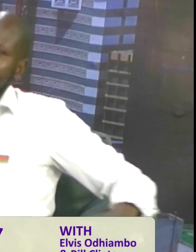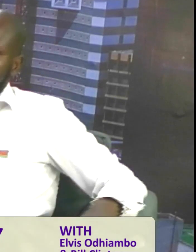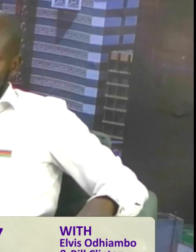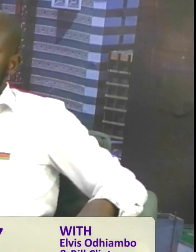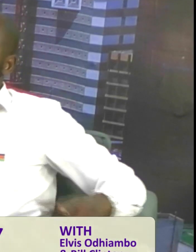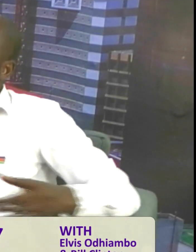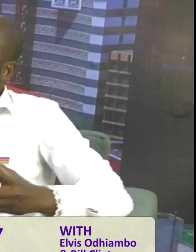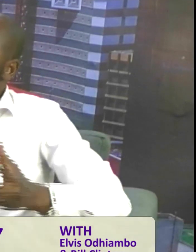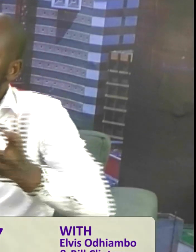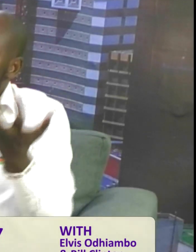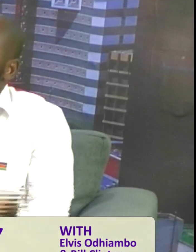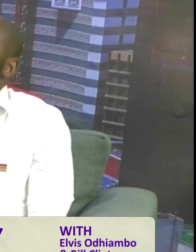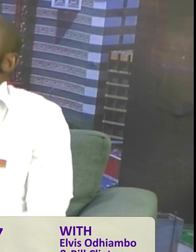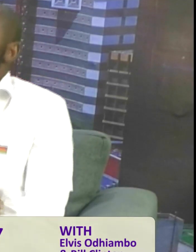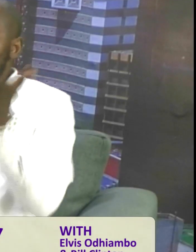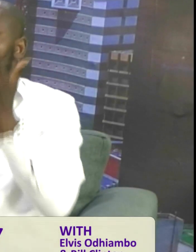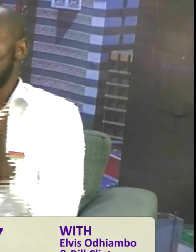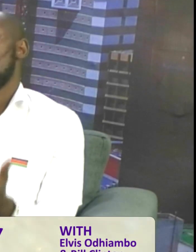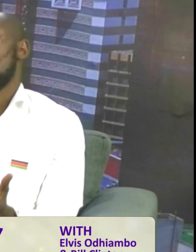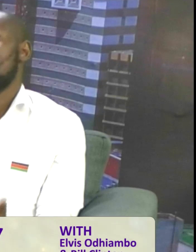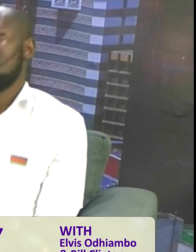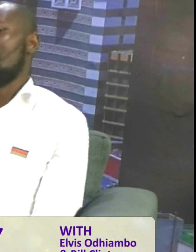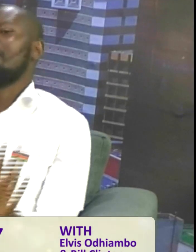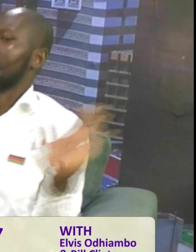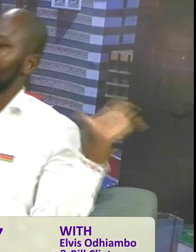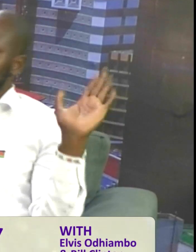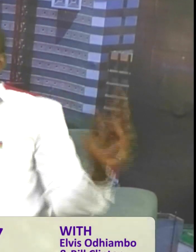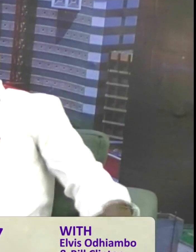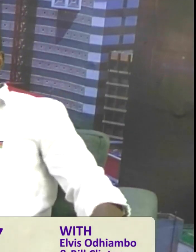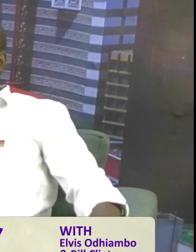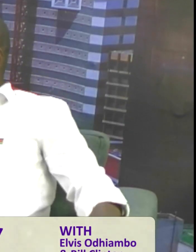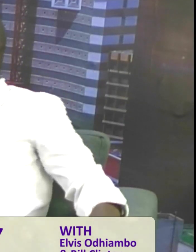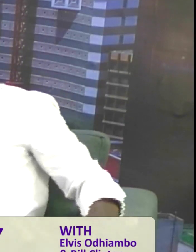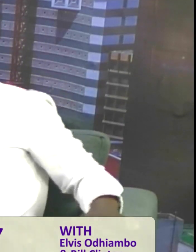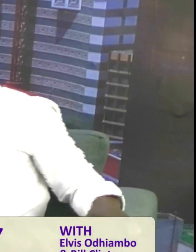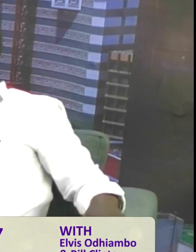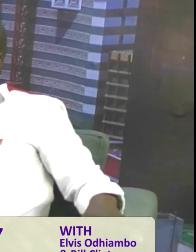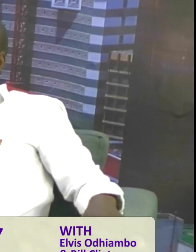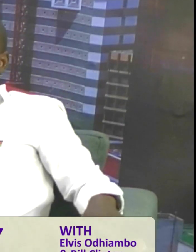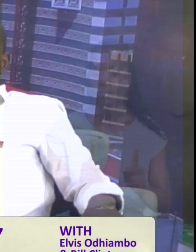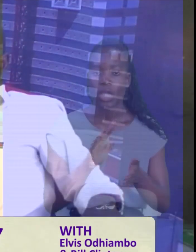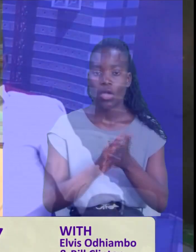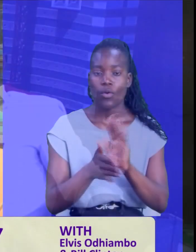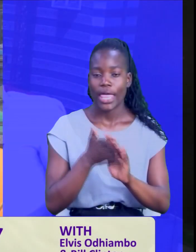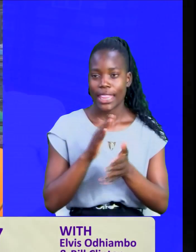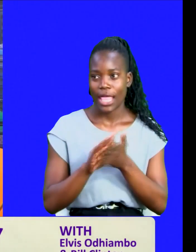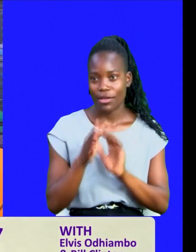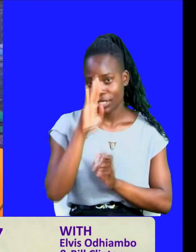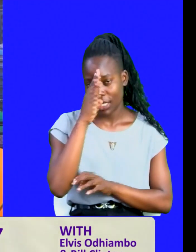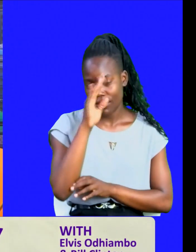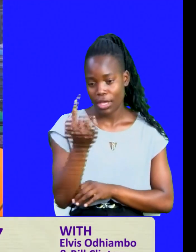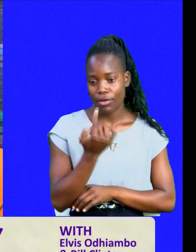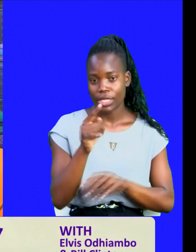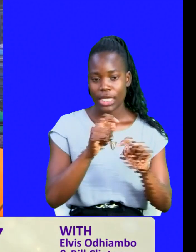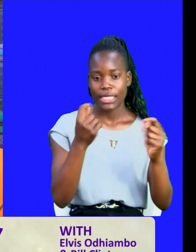really secured their position at KPL. Right. The only thing they need is just improvement. All right. Just. Without a doubt, then they're the only team